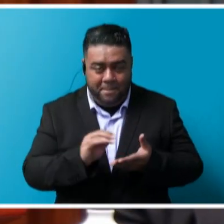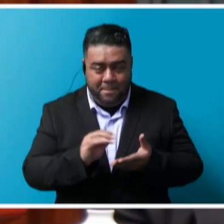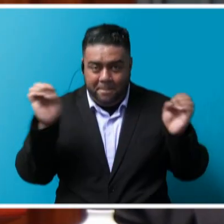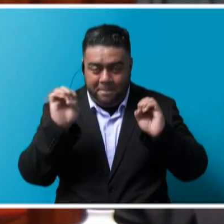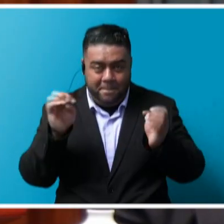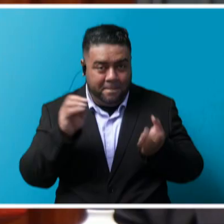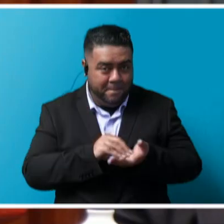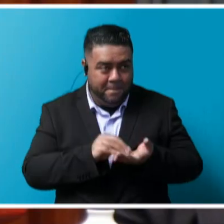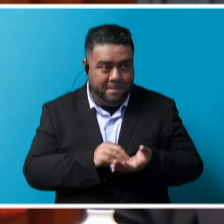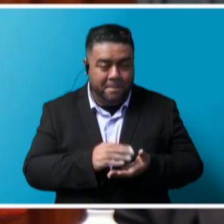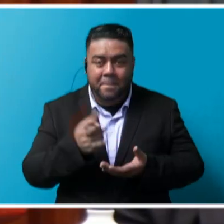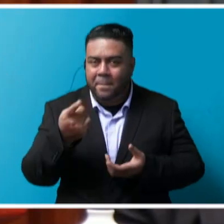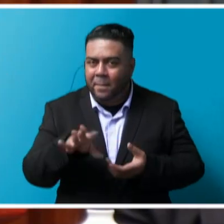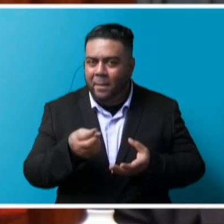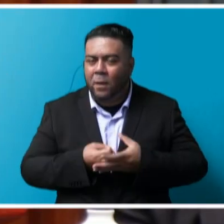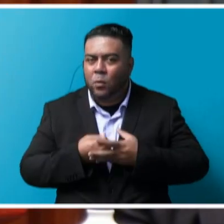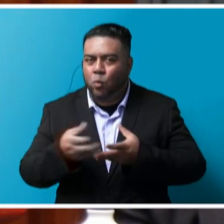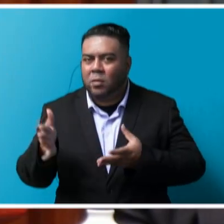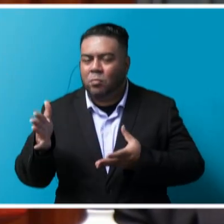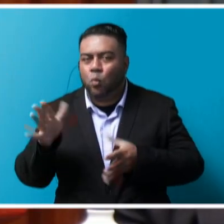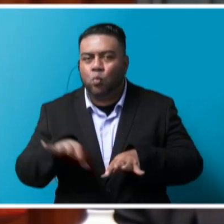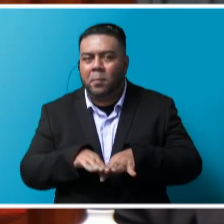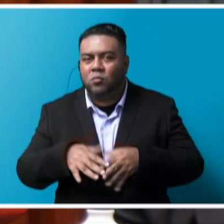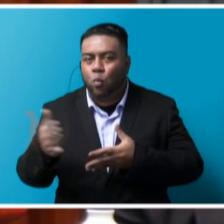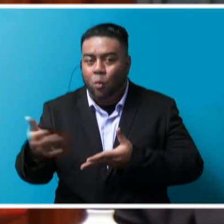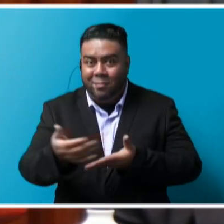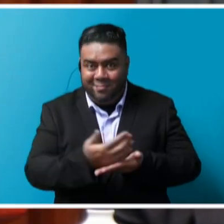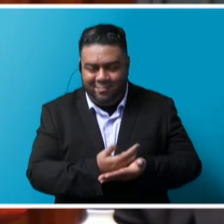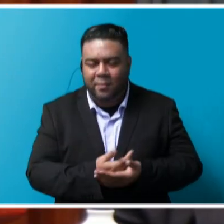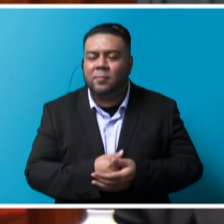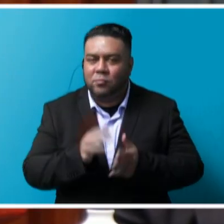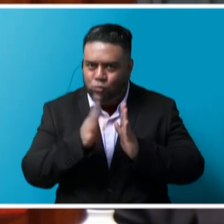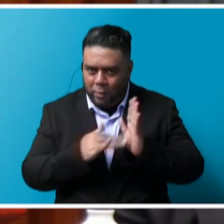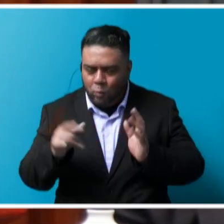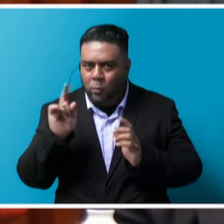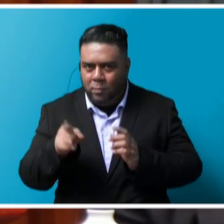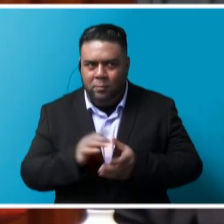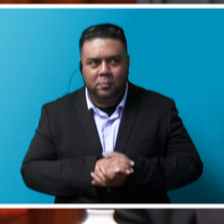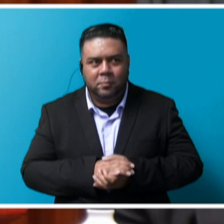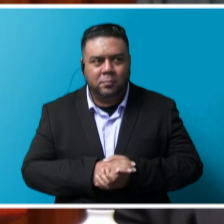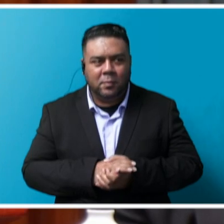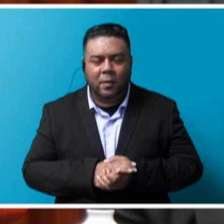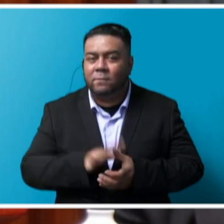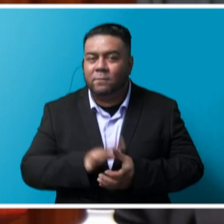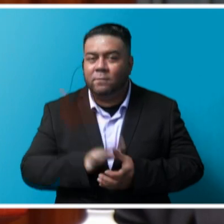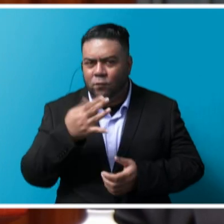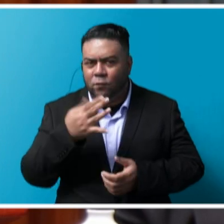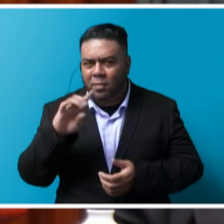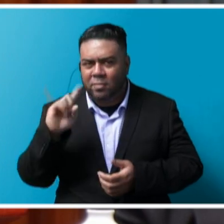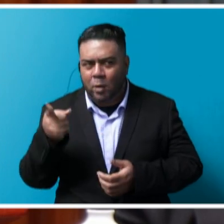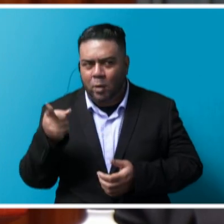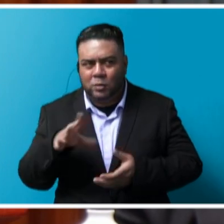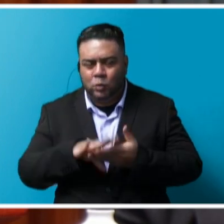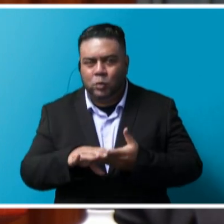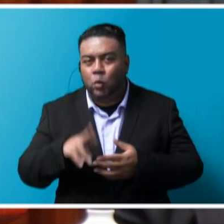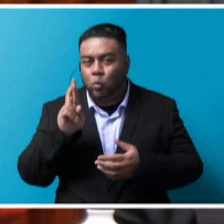million in waste collection subsidies for municipal councils, and $540,000 to support the rural